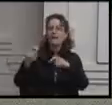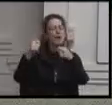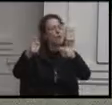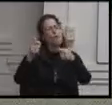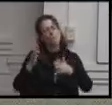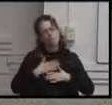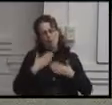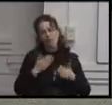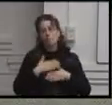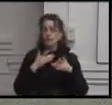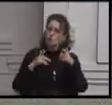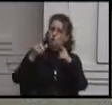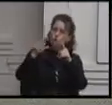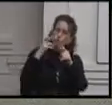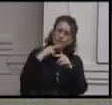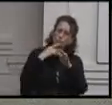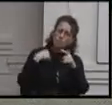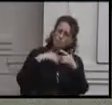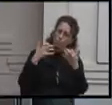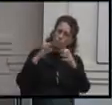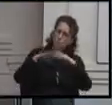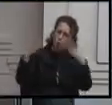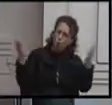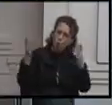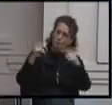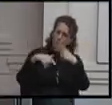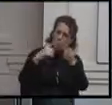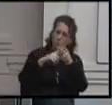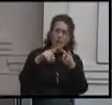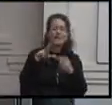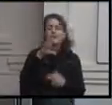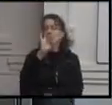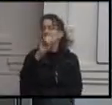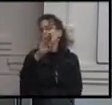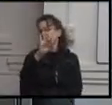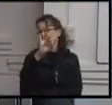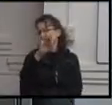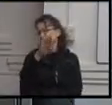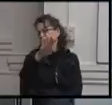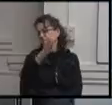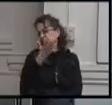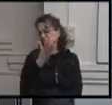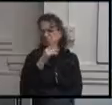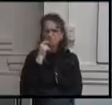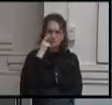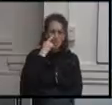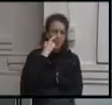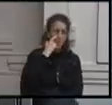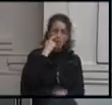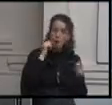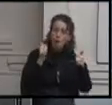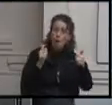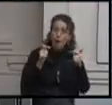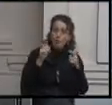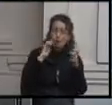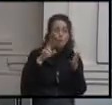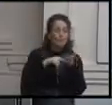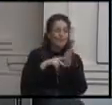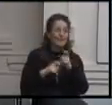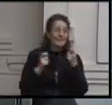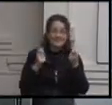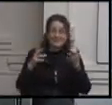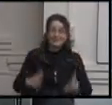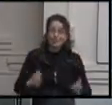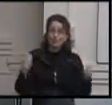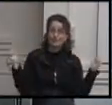hope to open your restaurant? We're shooting for February. Nice. So you'll catch some of the ski season. right.